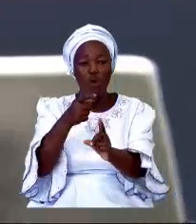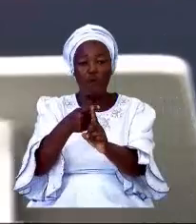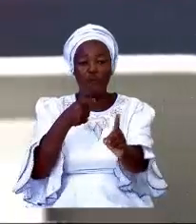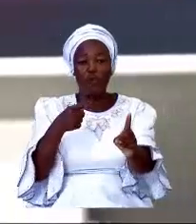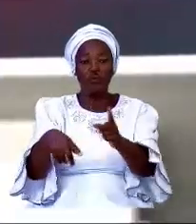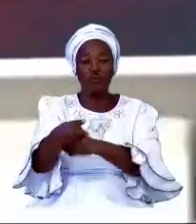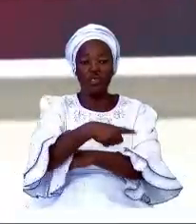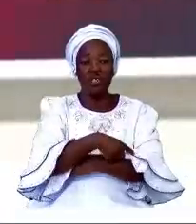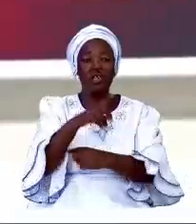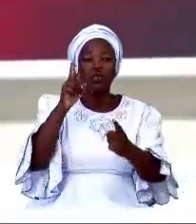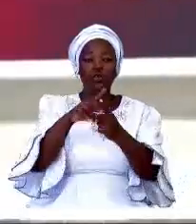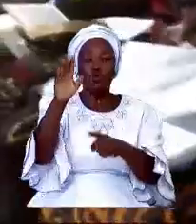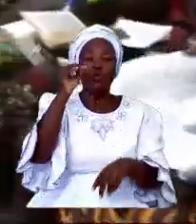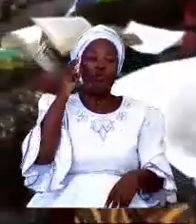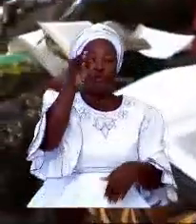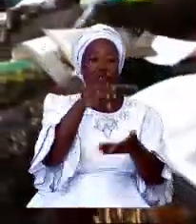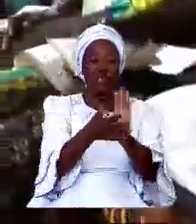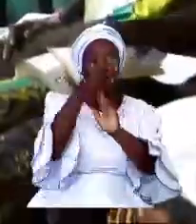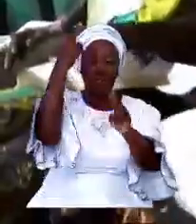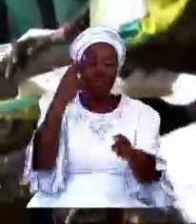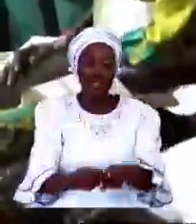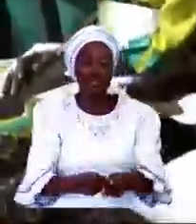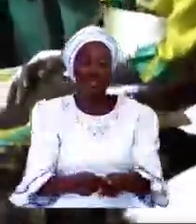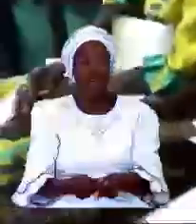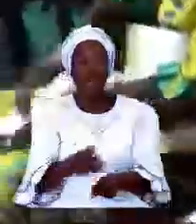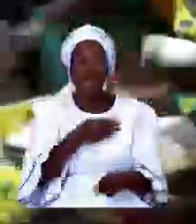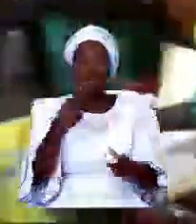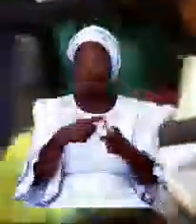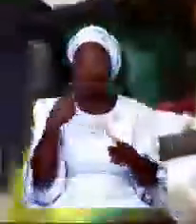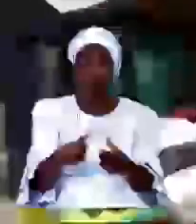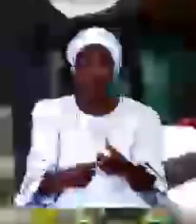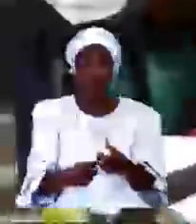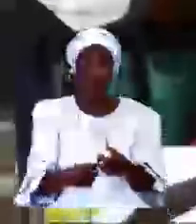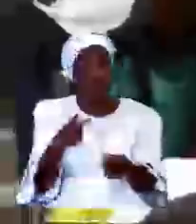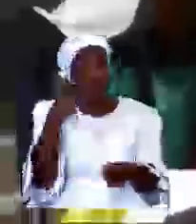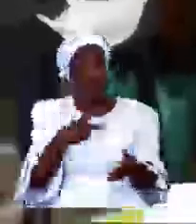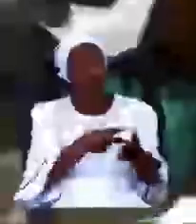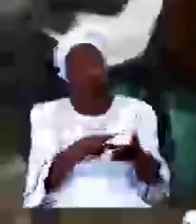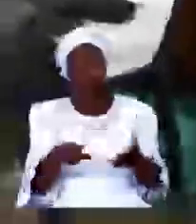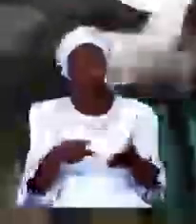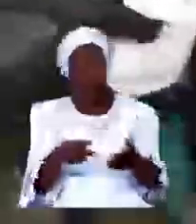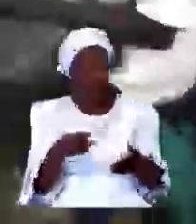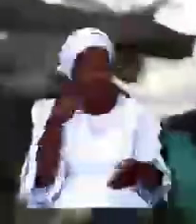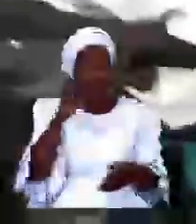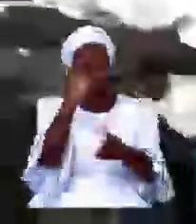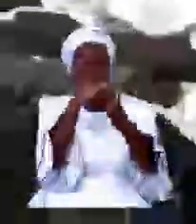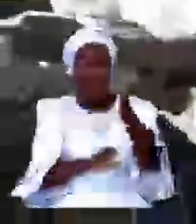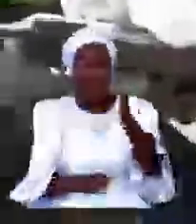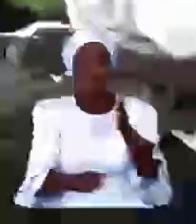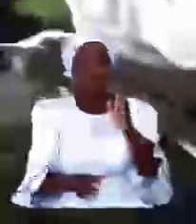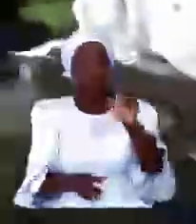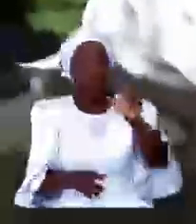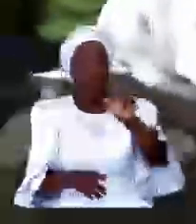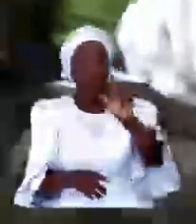still have a walk from today to your future. And then look